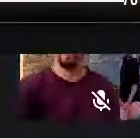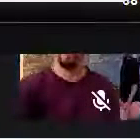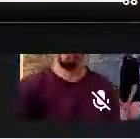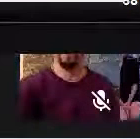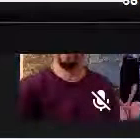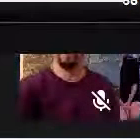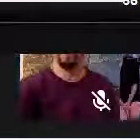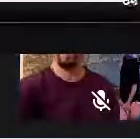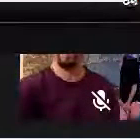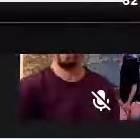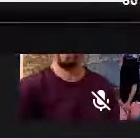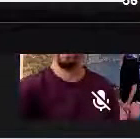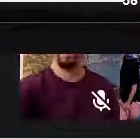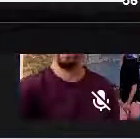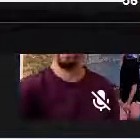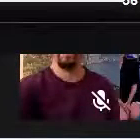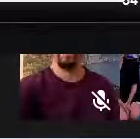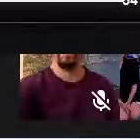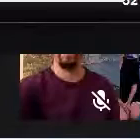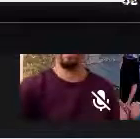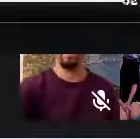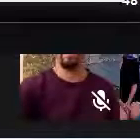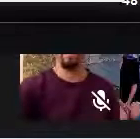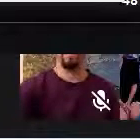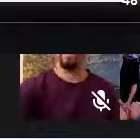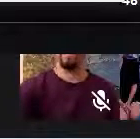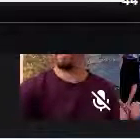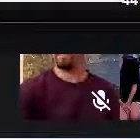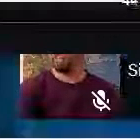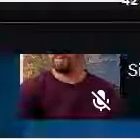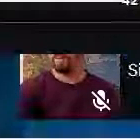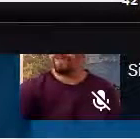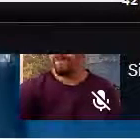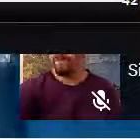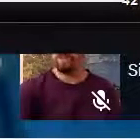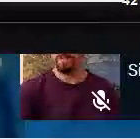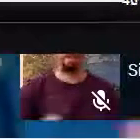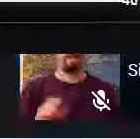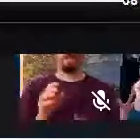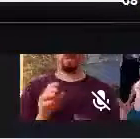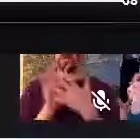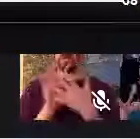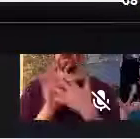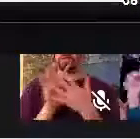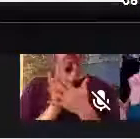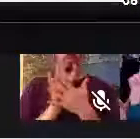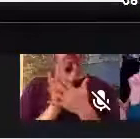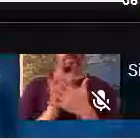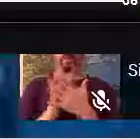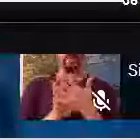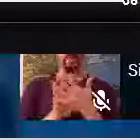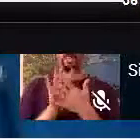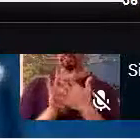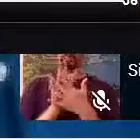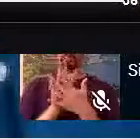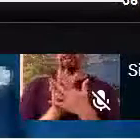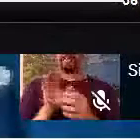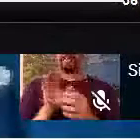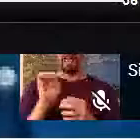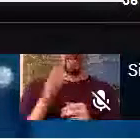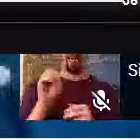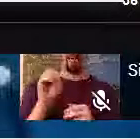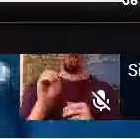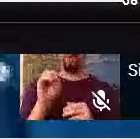Hello everybody, this is Bouzid from Tunisia. I will be Ah, no, it's no good. We're getting, echo and kind of